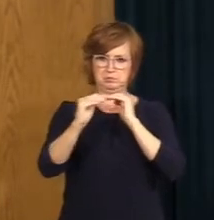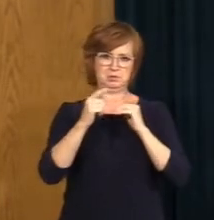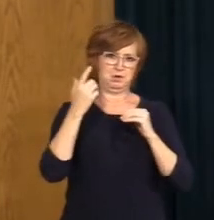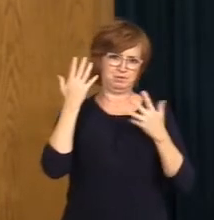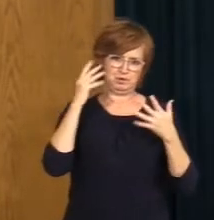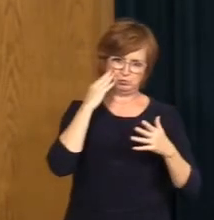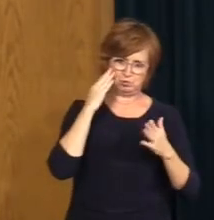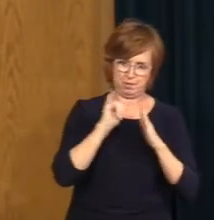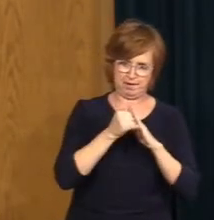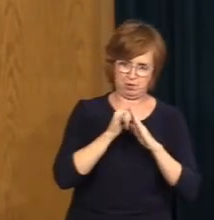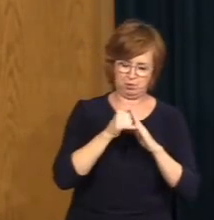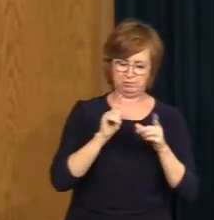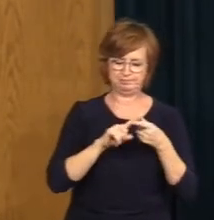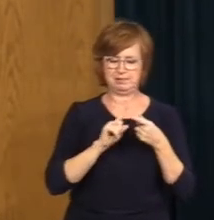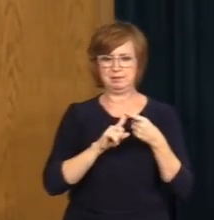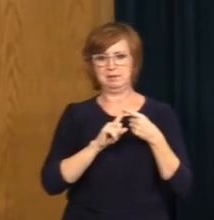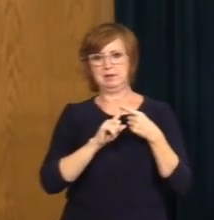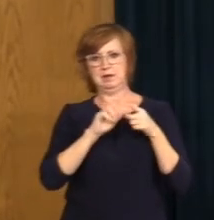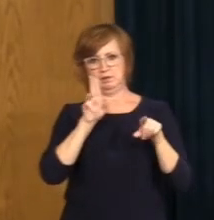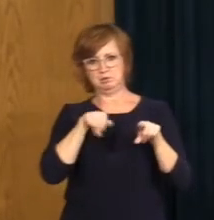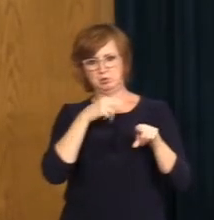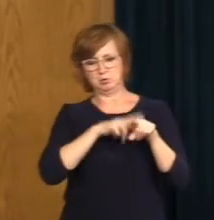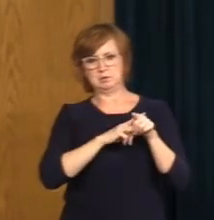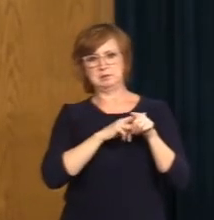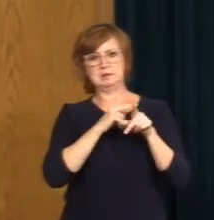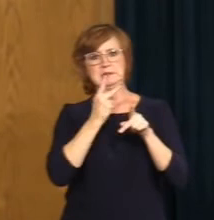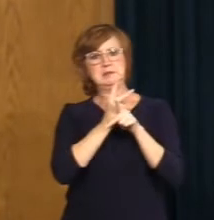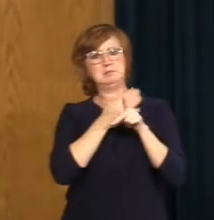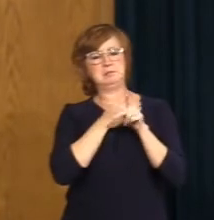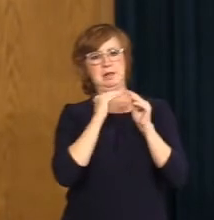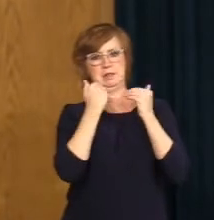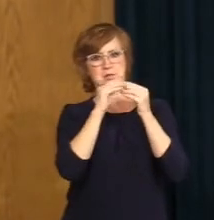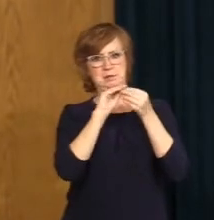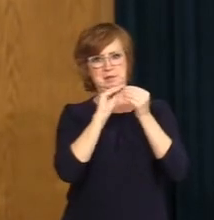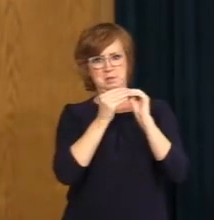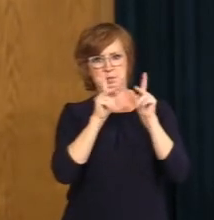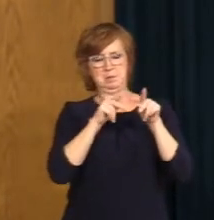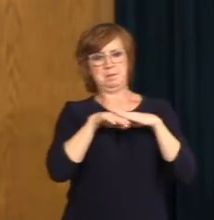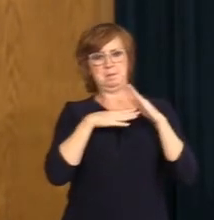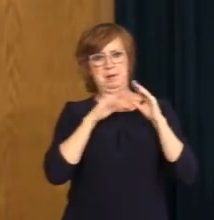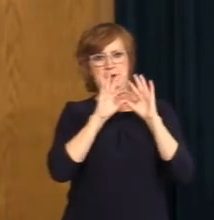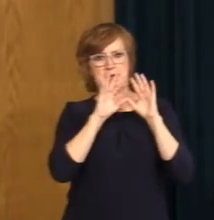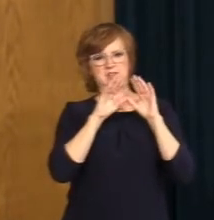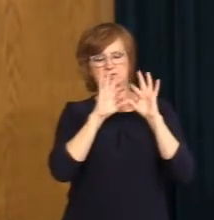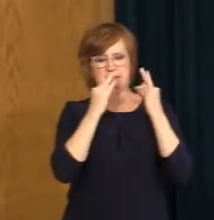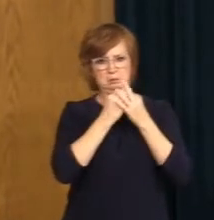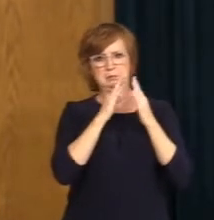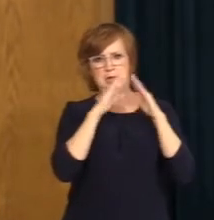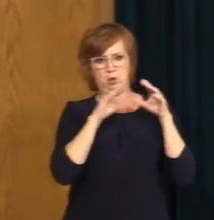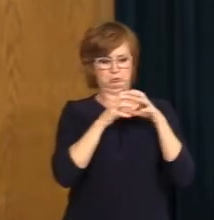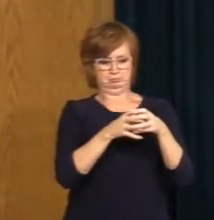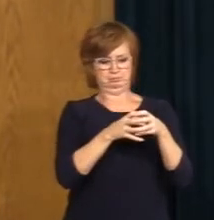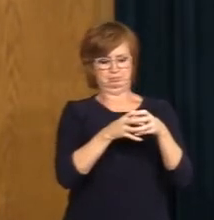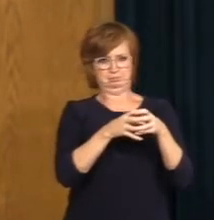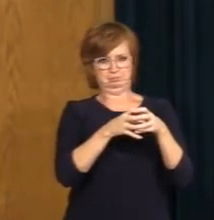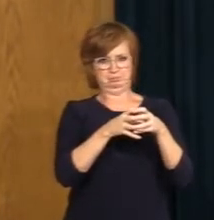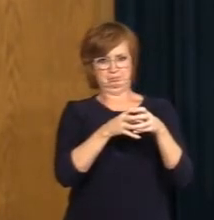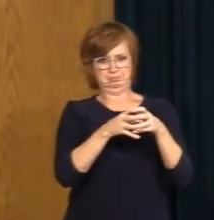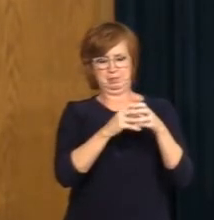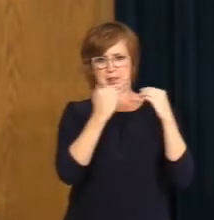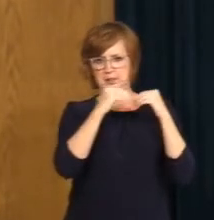to, for the most part, stick to our virtual household. Consider especially those who work in